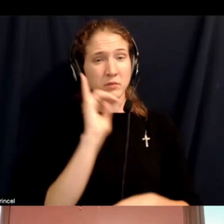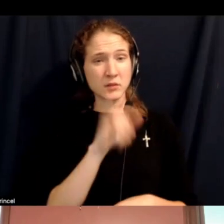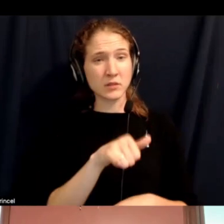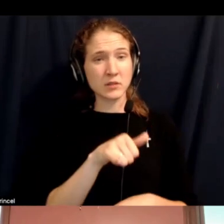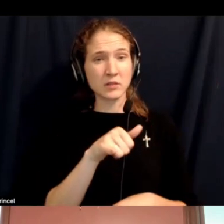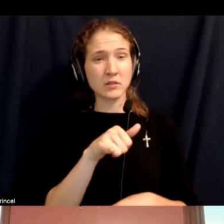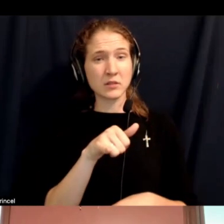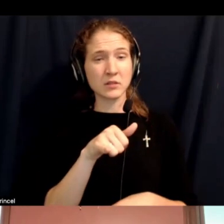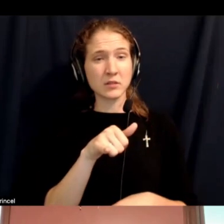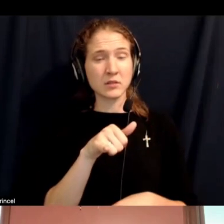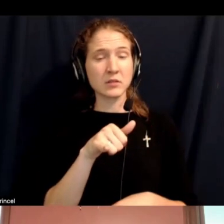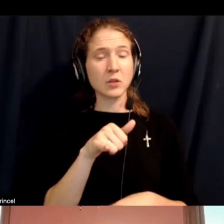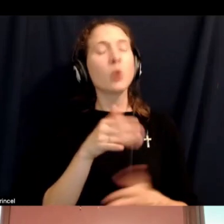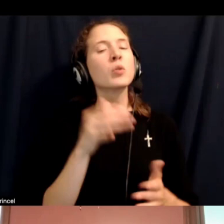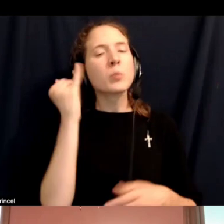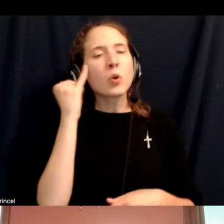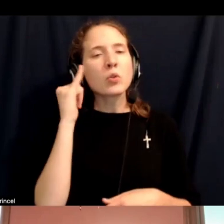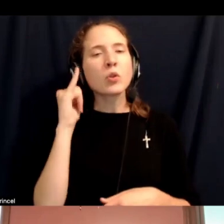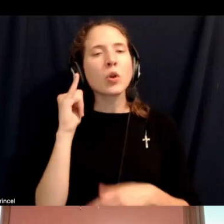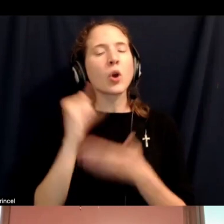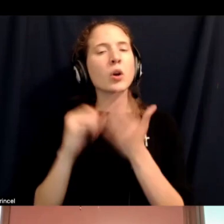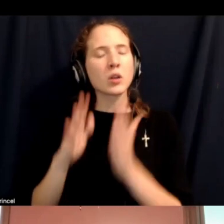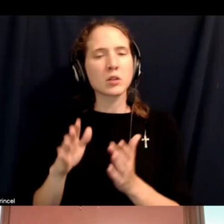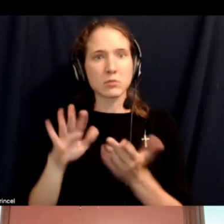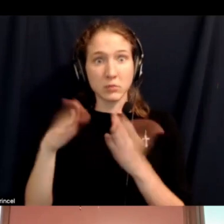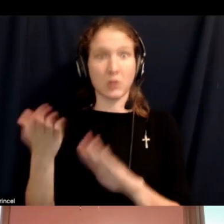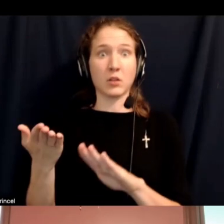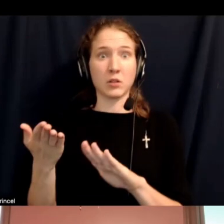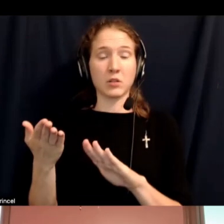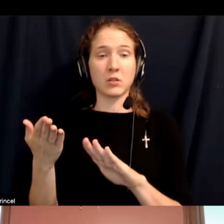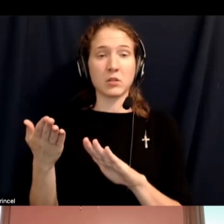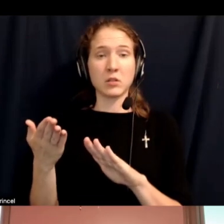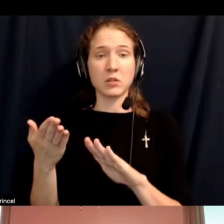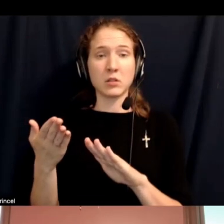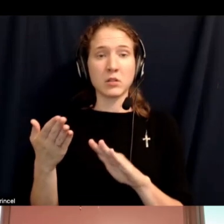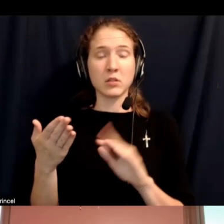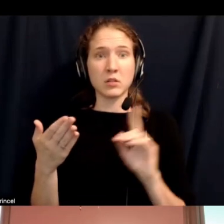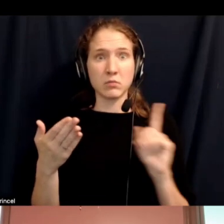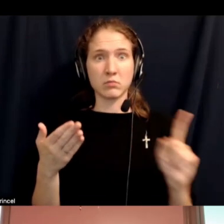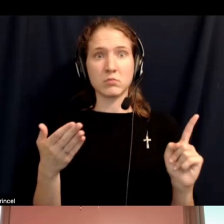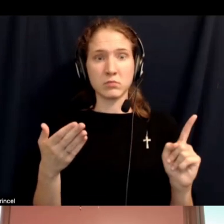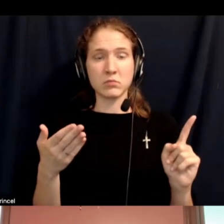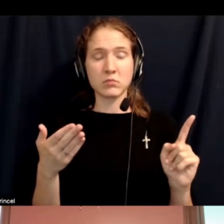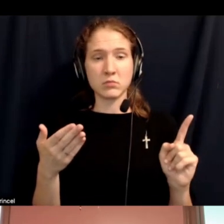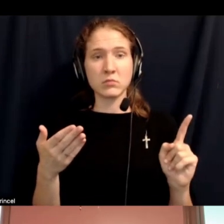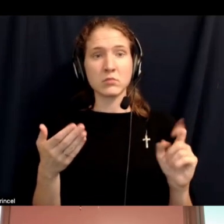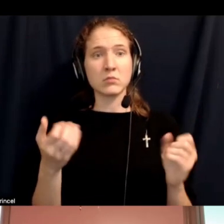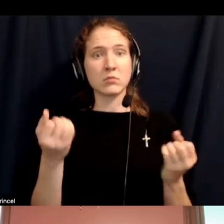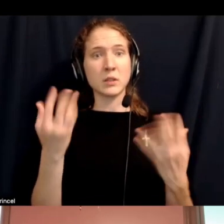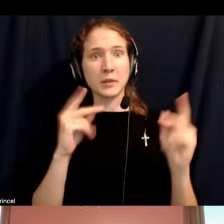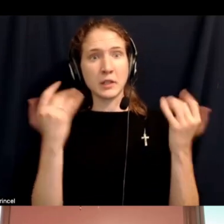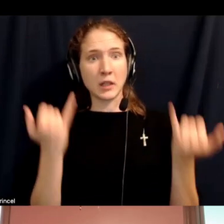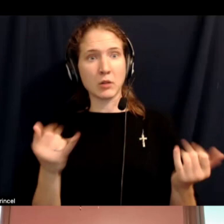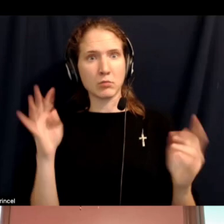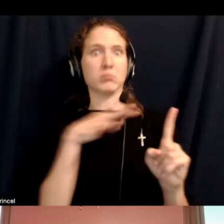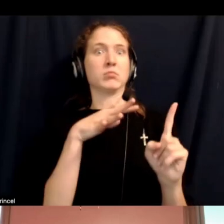died? Yeah. You found yourself at the center of this storm of attention, and maybe